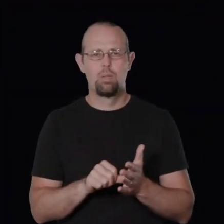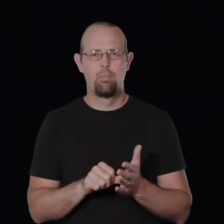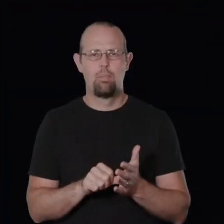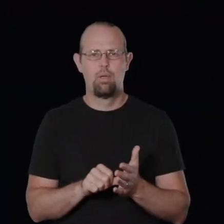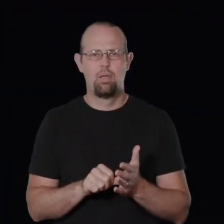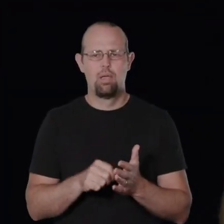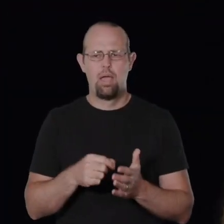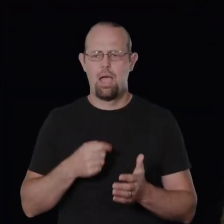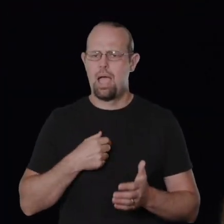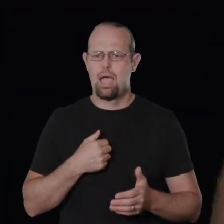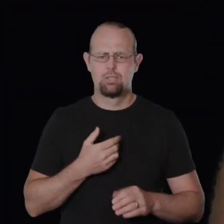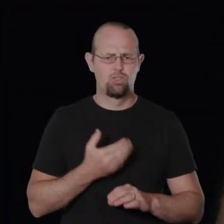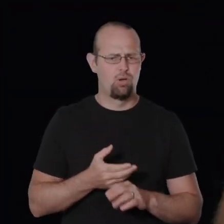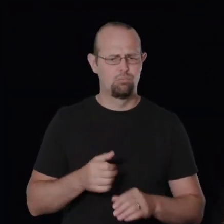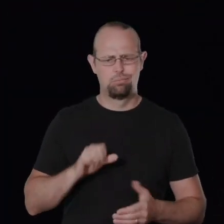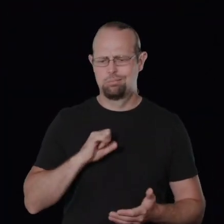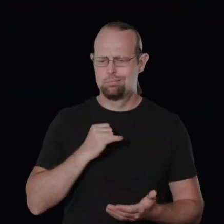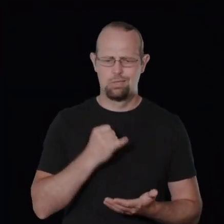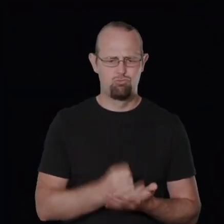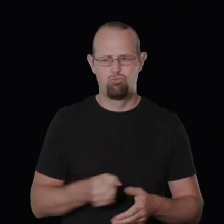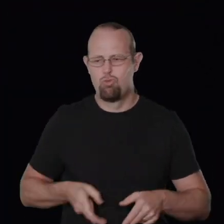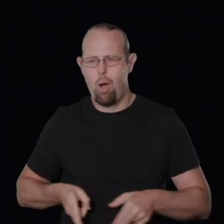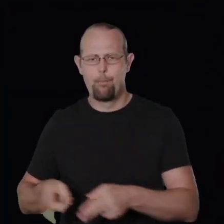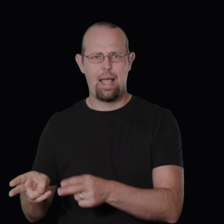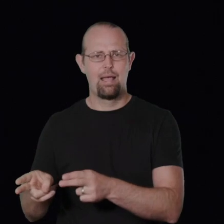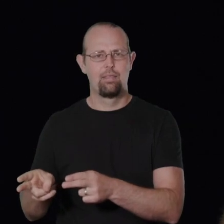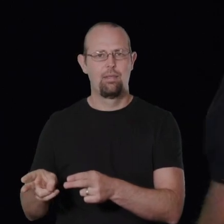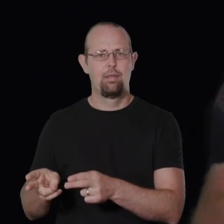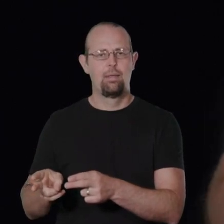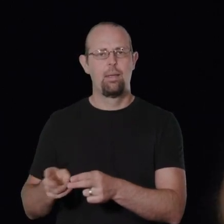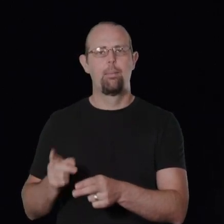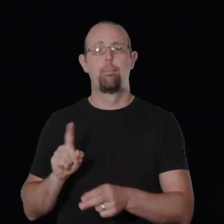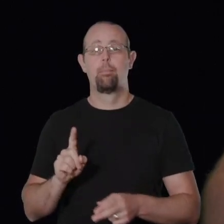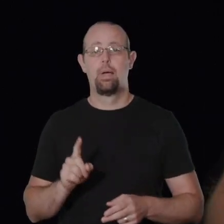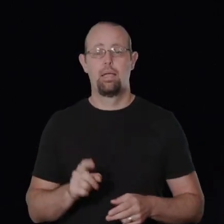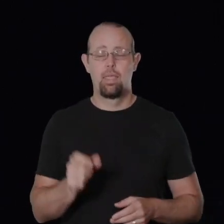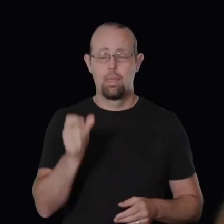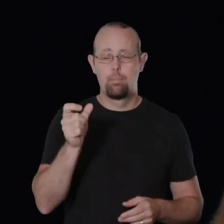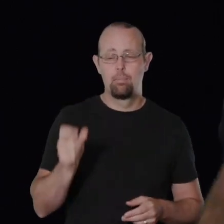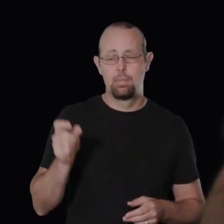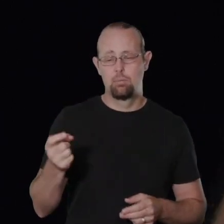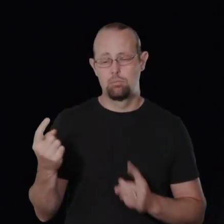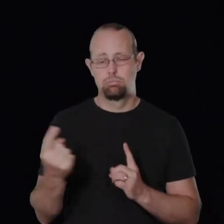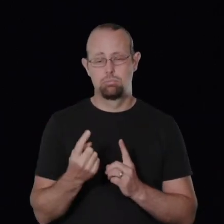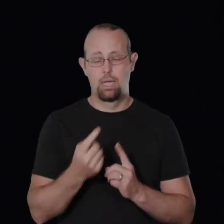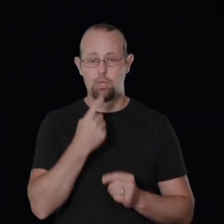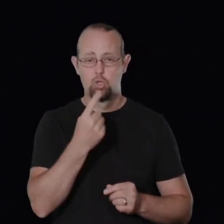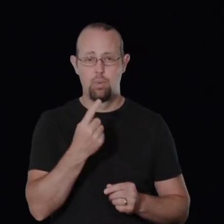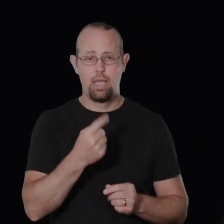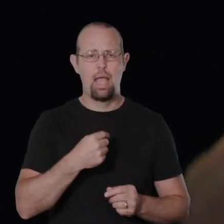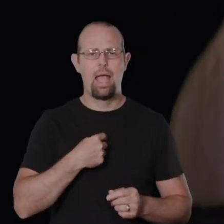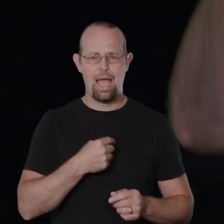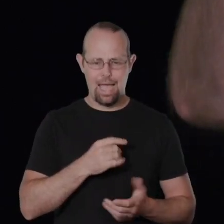path. And then kind friends came along and told me that I must confess Jesus as Lord, give my life to